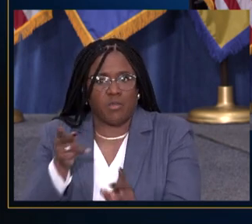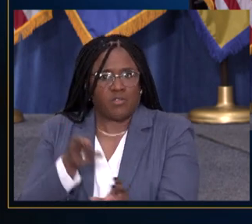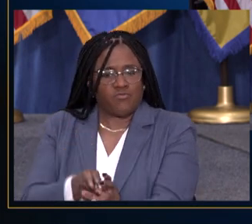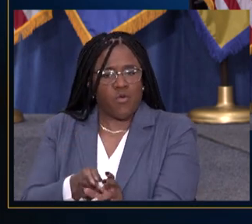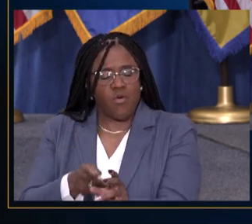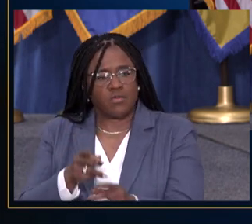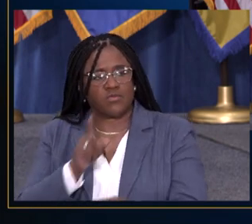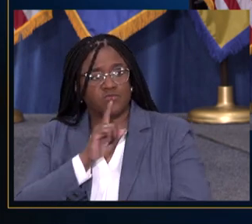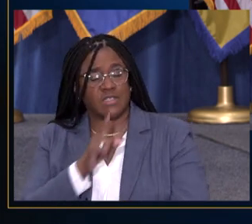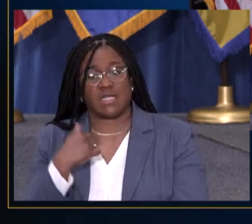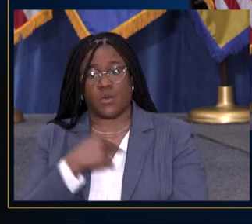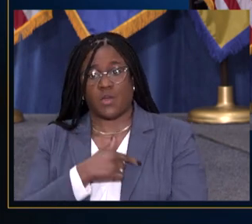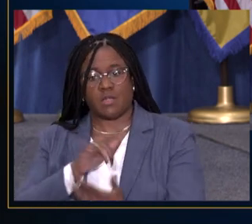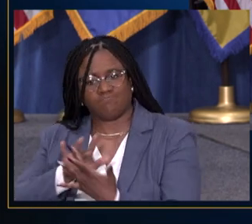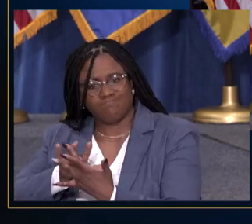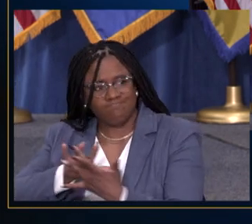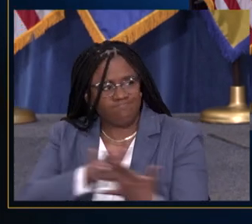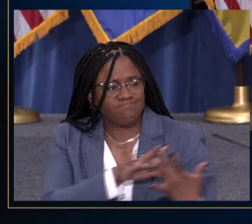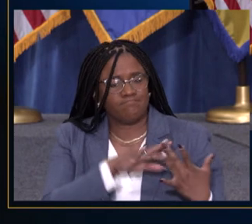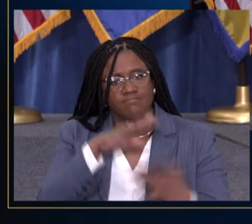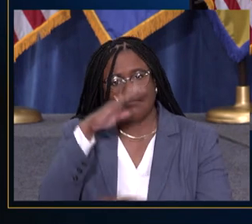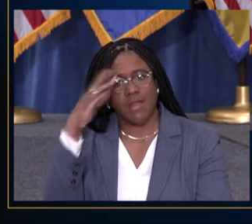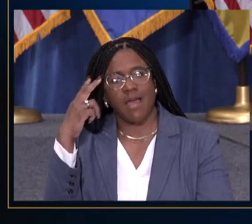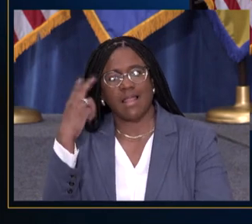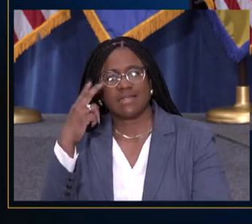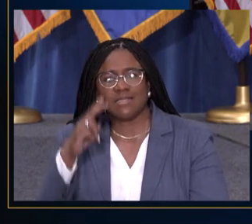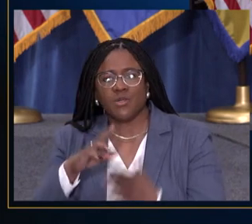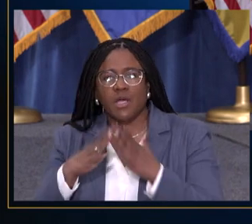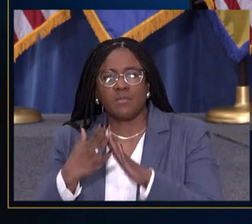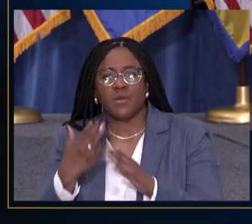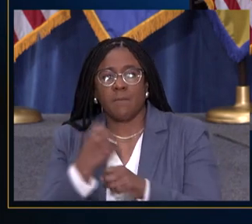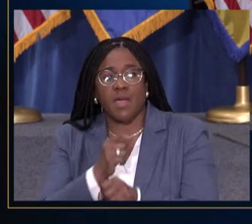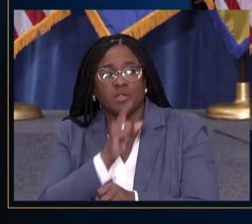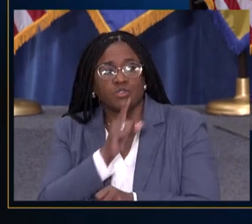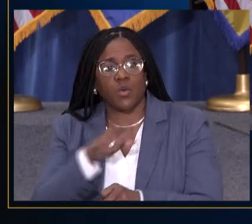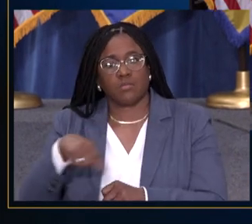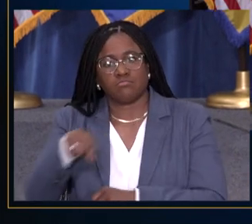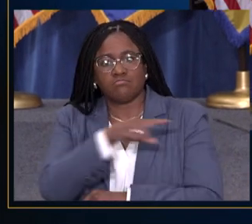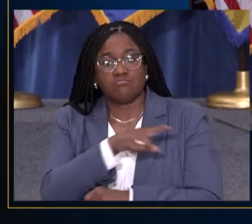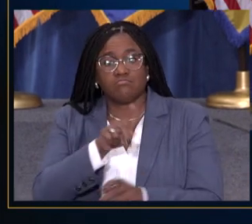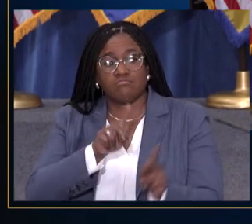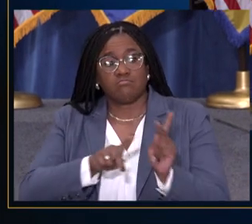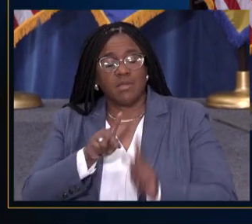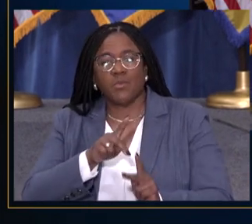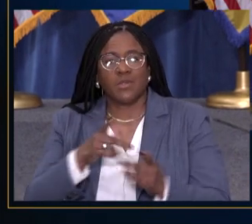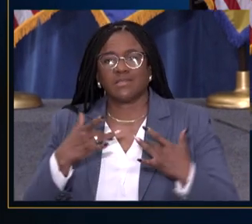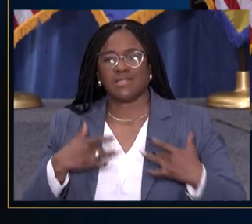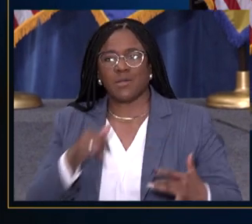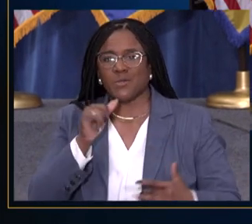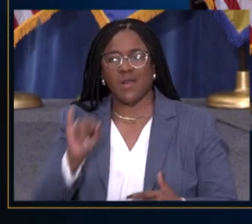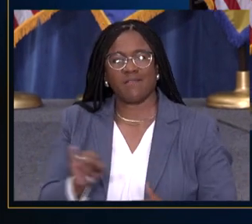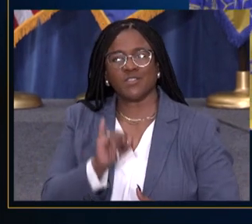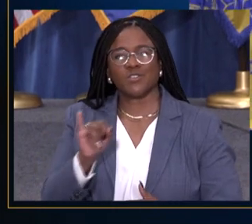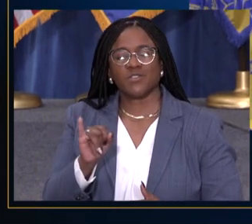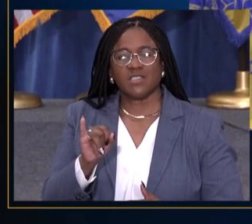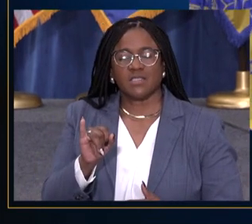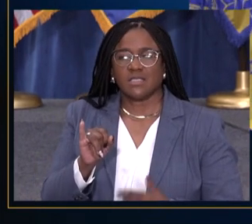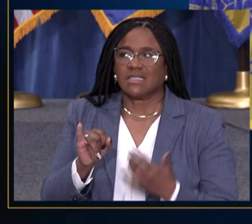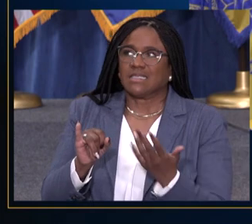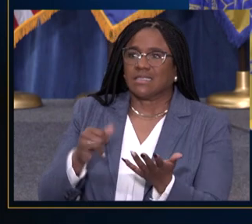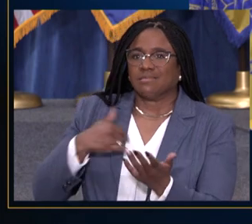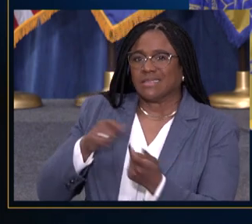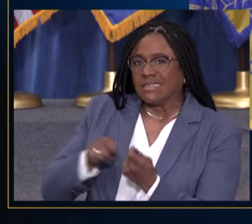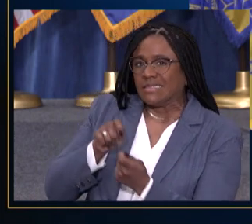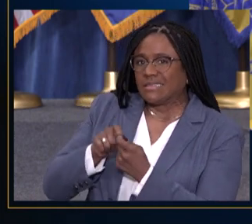is because we reached out to the Black and Latino communities, the least insured in America. I don't have this